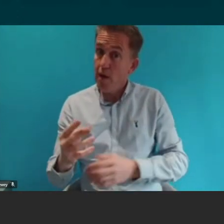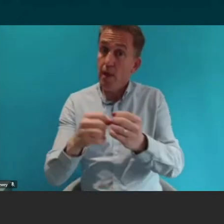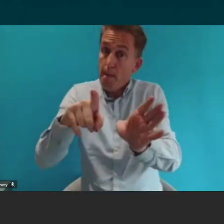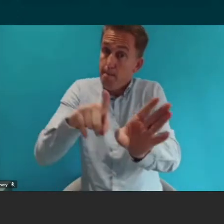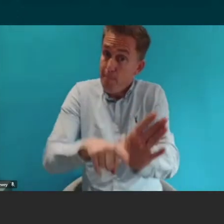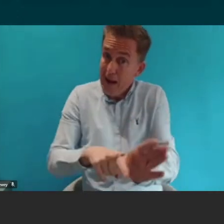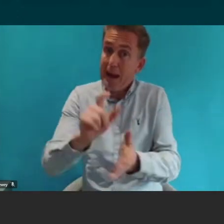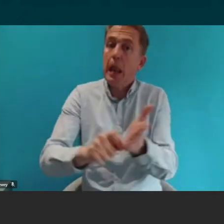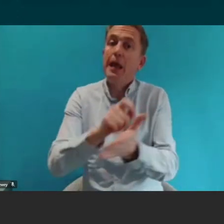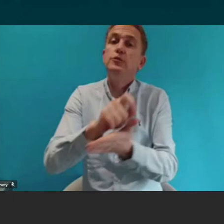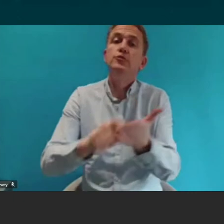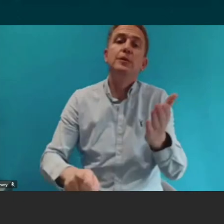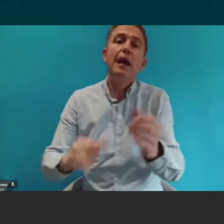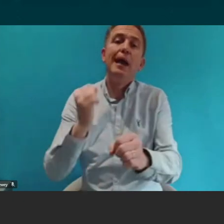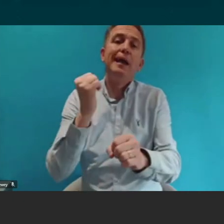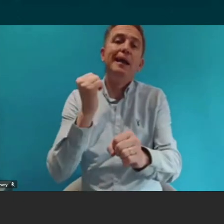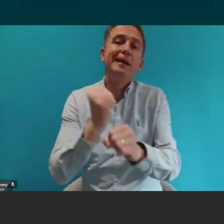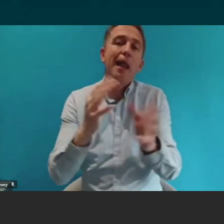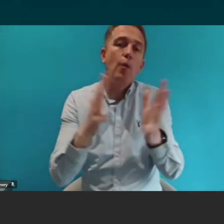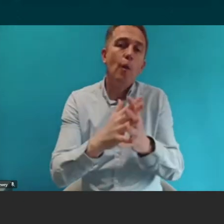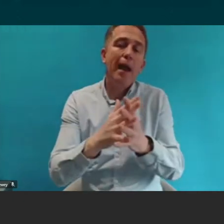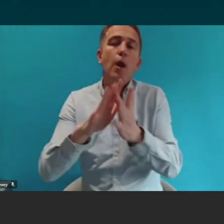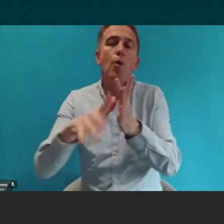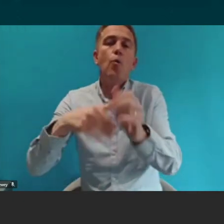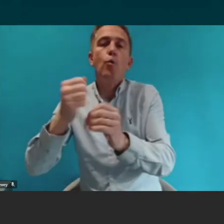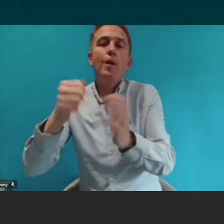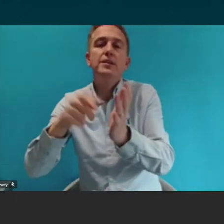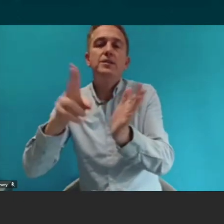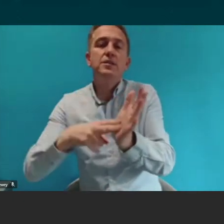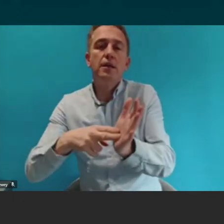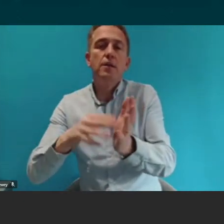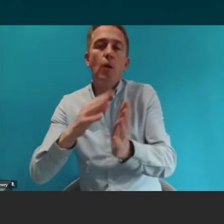in Galloway and Wigton West in December